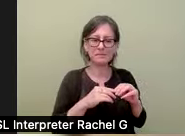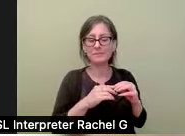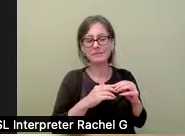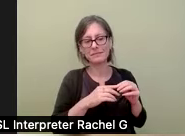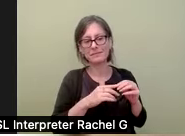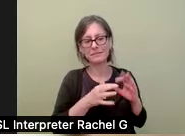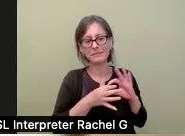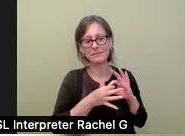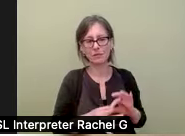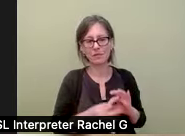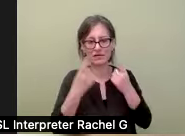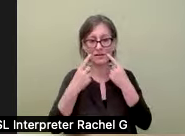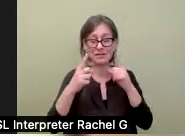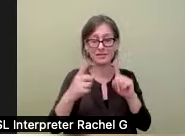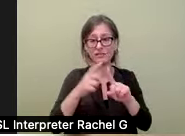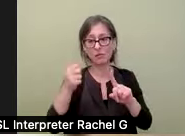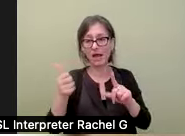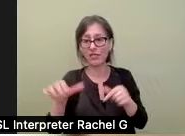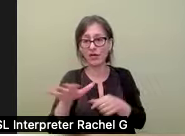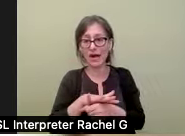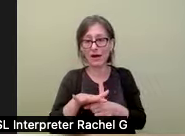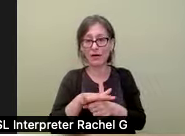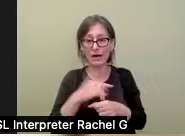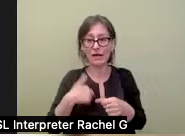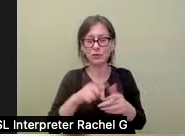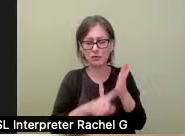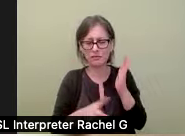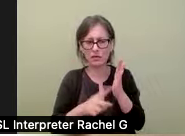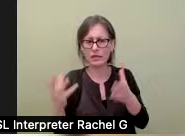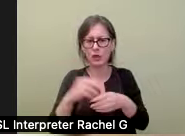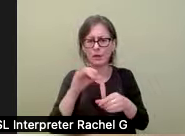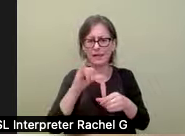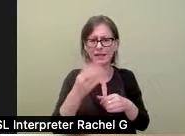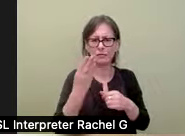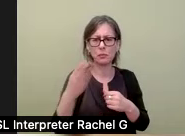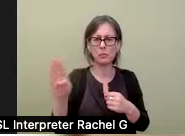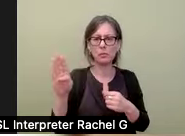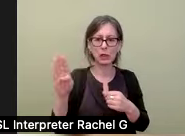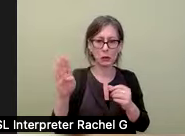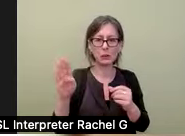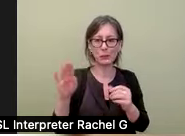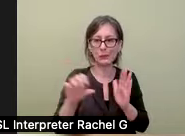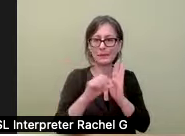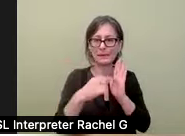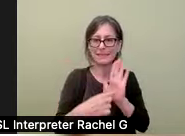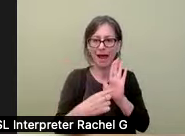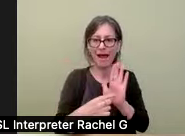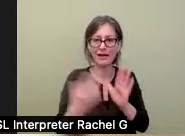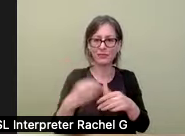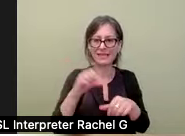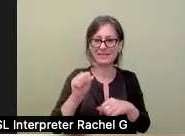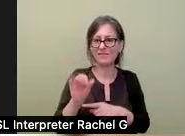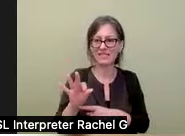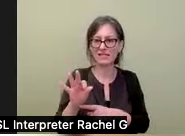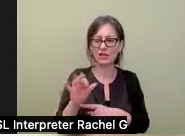Based on our success elsewhere, we're exploring incorporating these blue signs in San Francisco as part